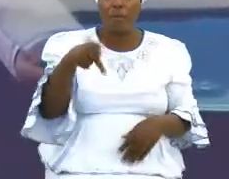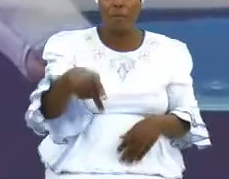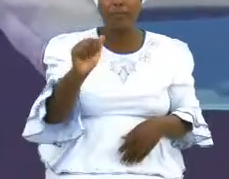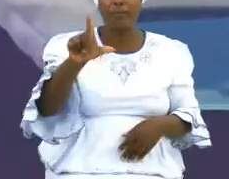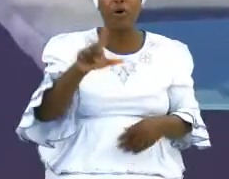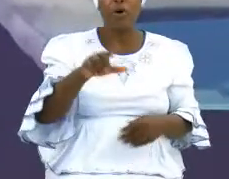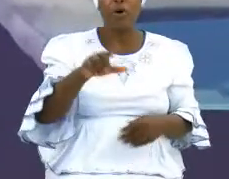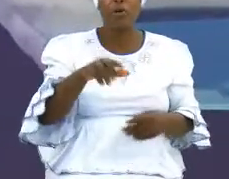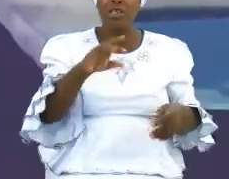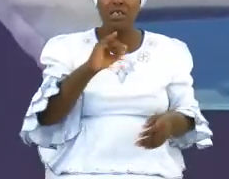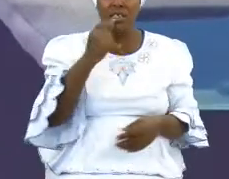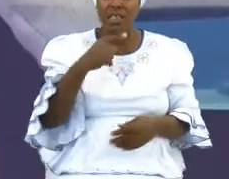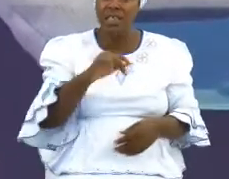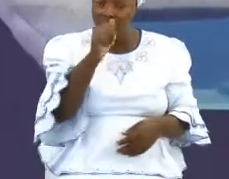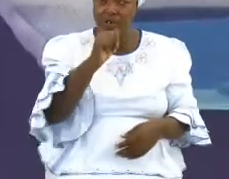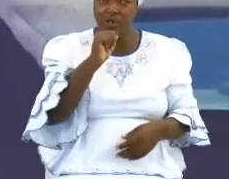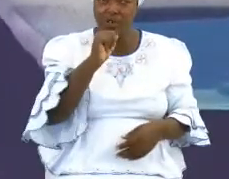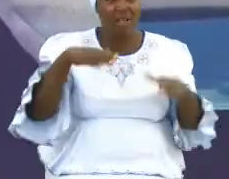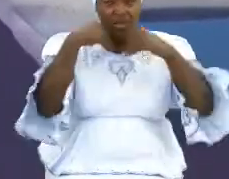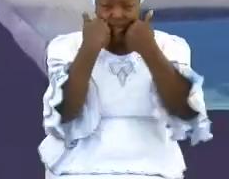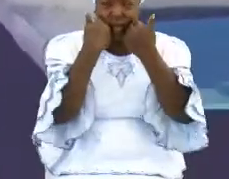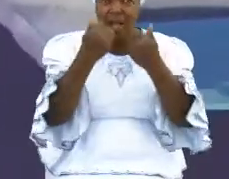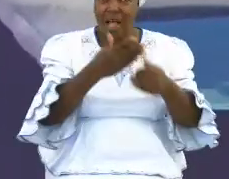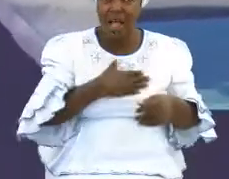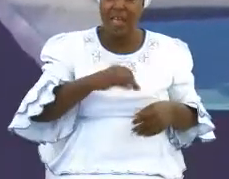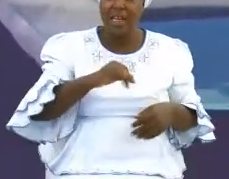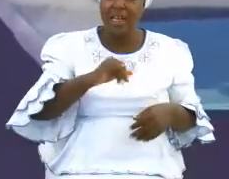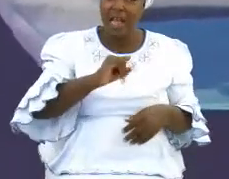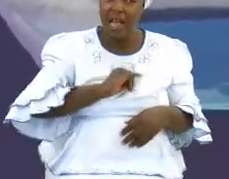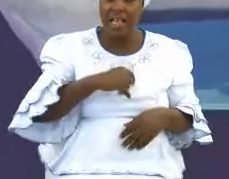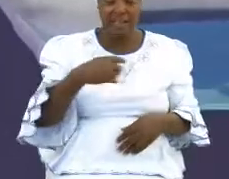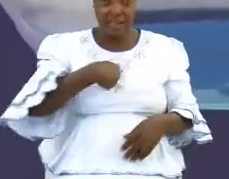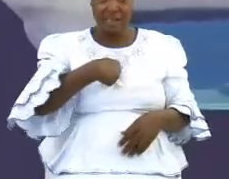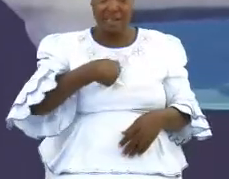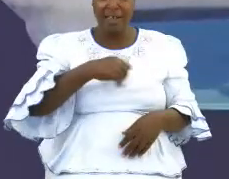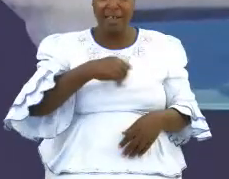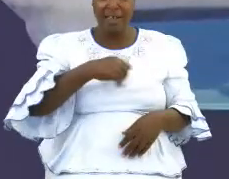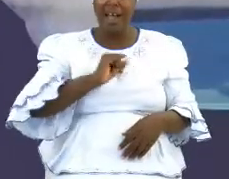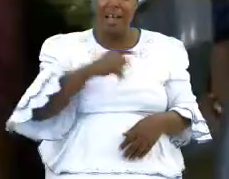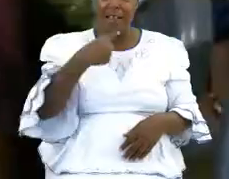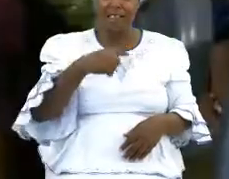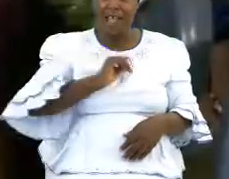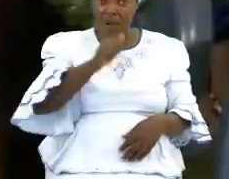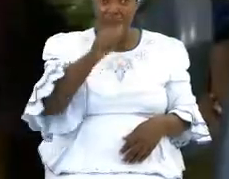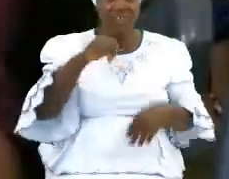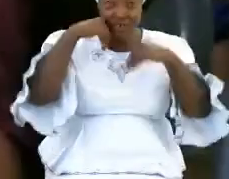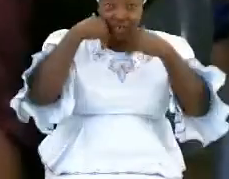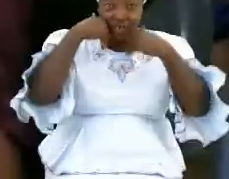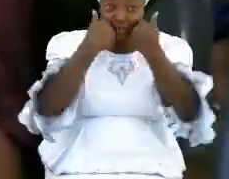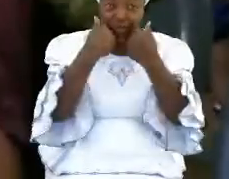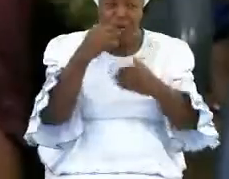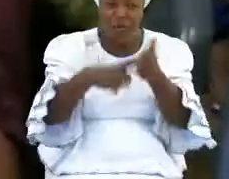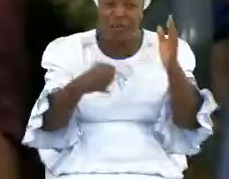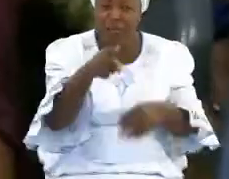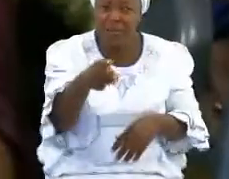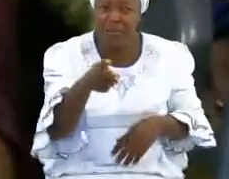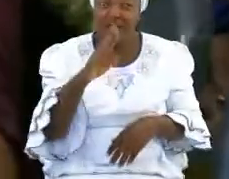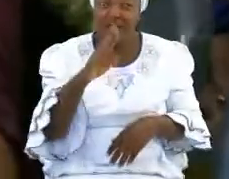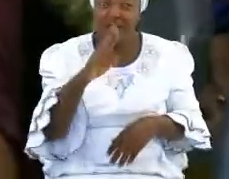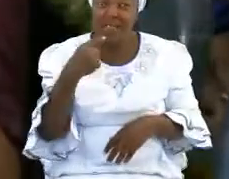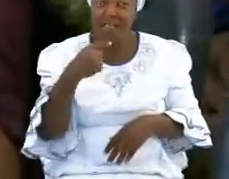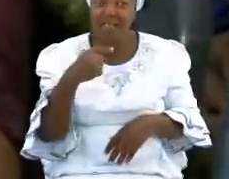am not ashamed. And I say, I am not ashamed. And you say, you